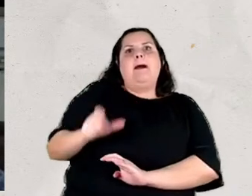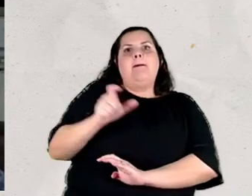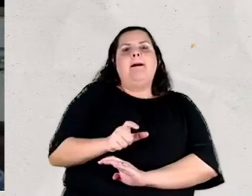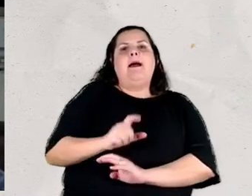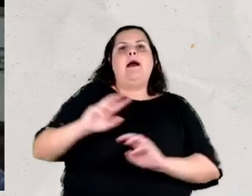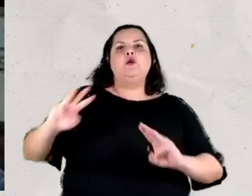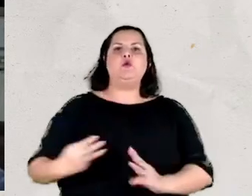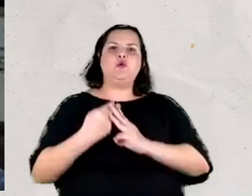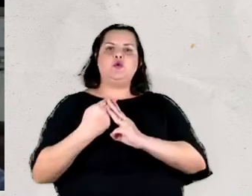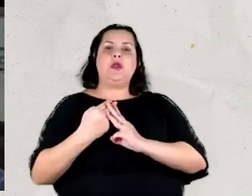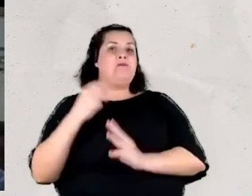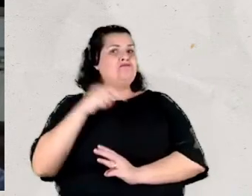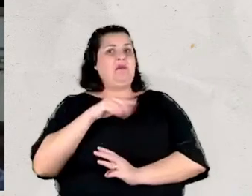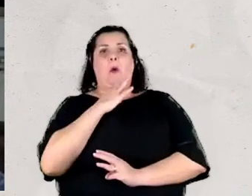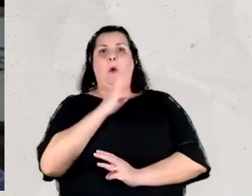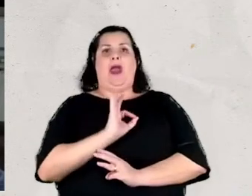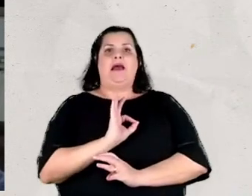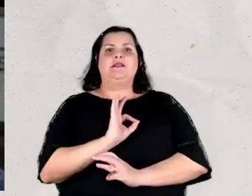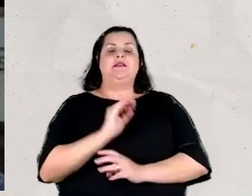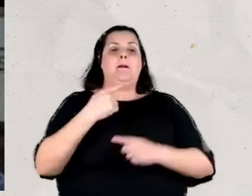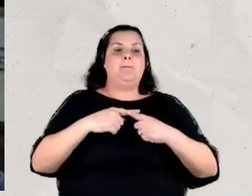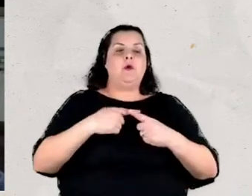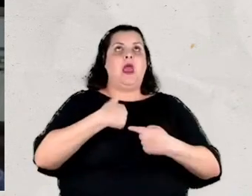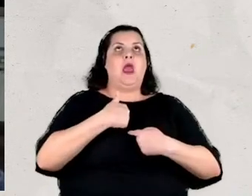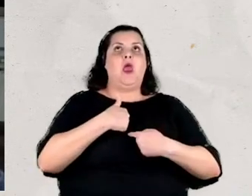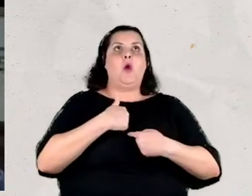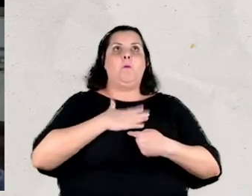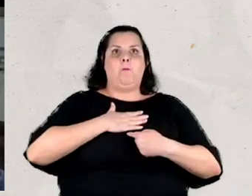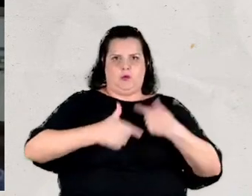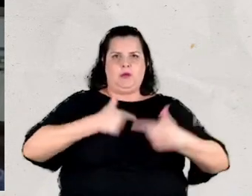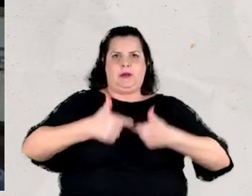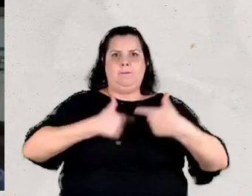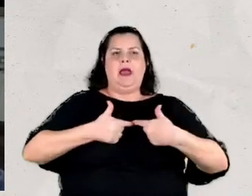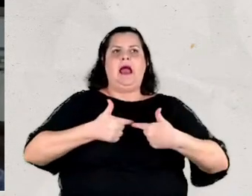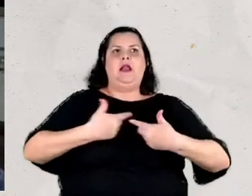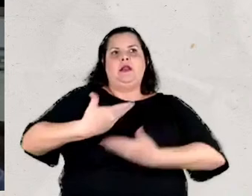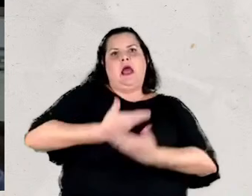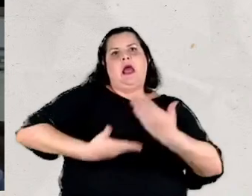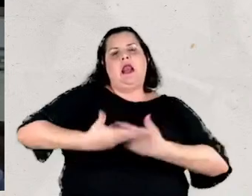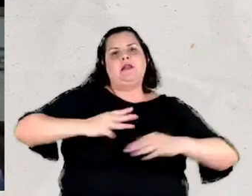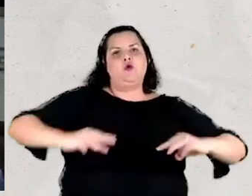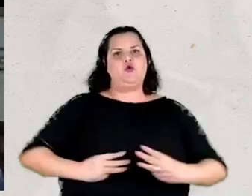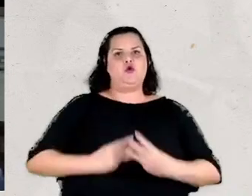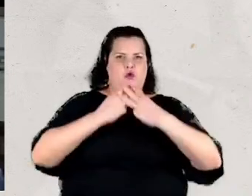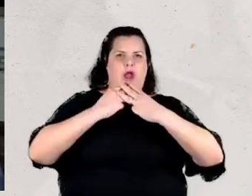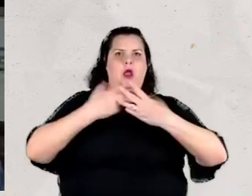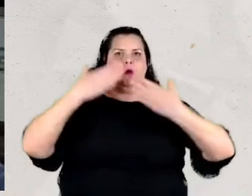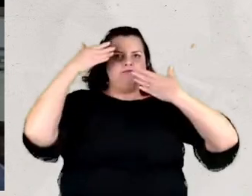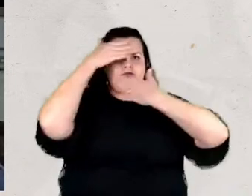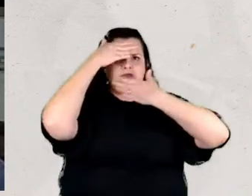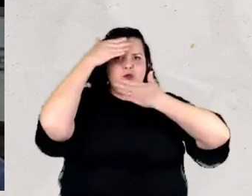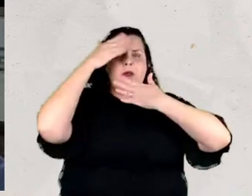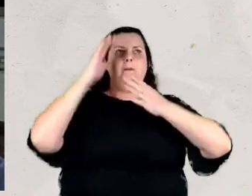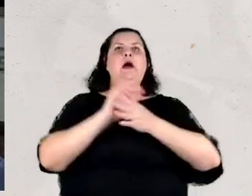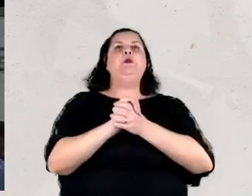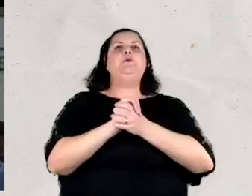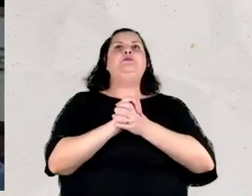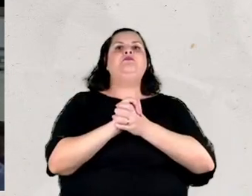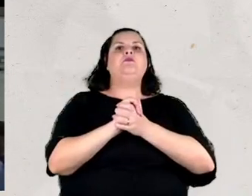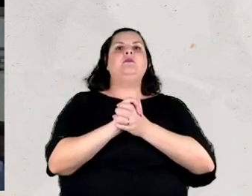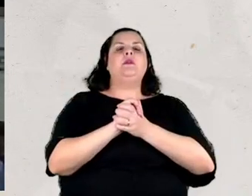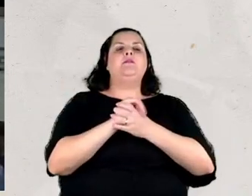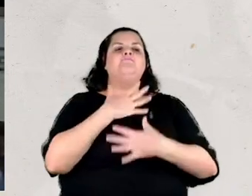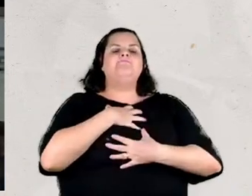it means for the Jews to be a people. Muslims tend to say, we have no problem with the Jews